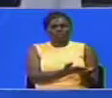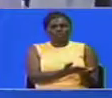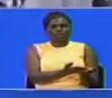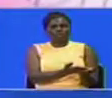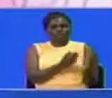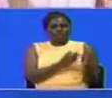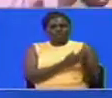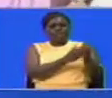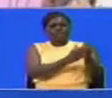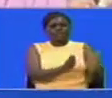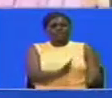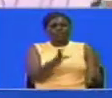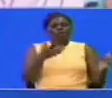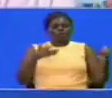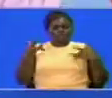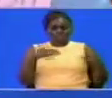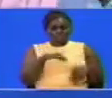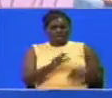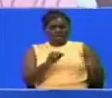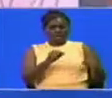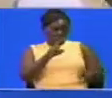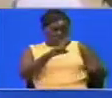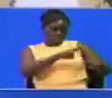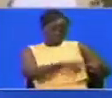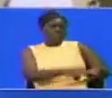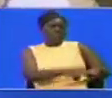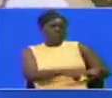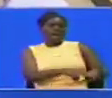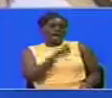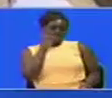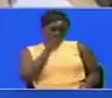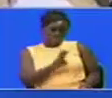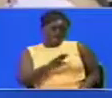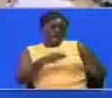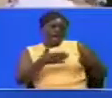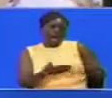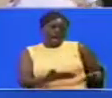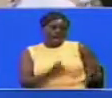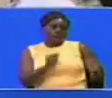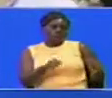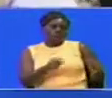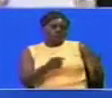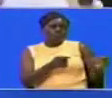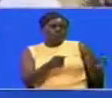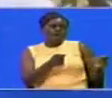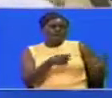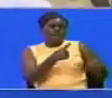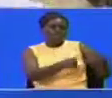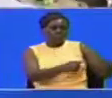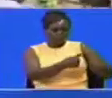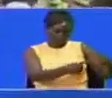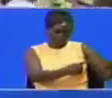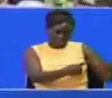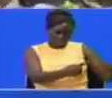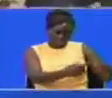and the leaderships that are concerned should be able to sit down and see how they can manage the process of